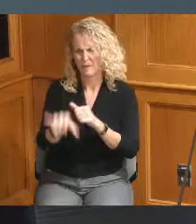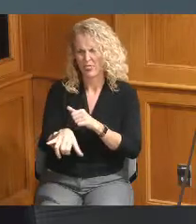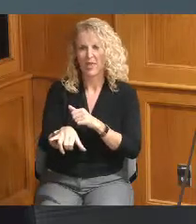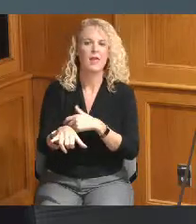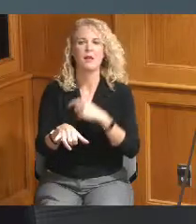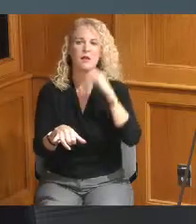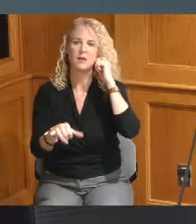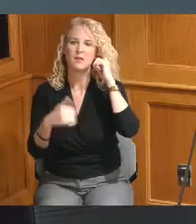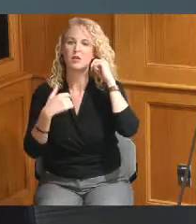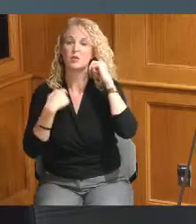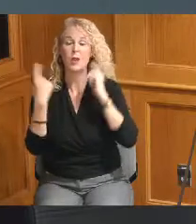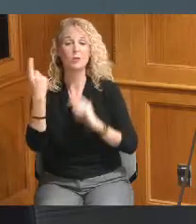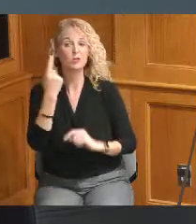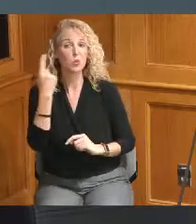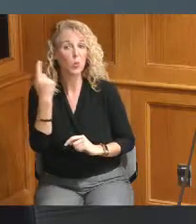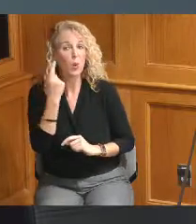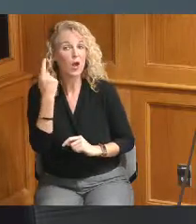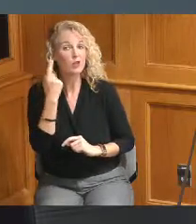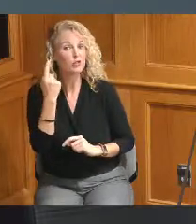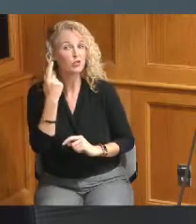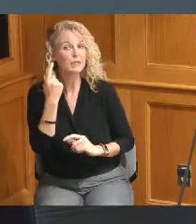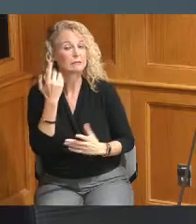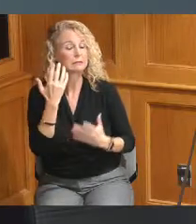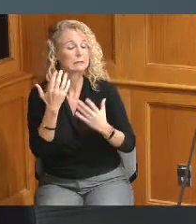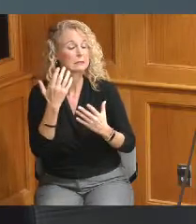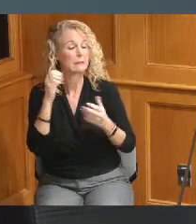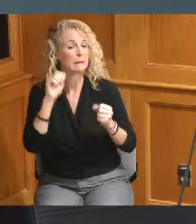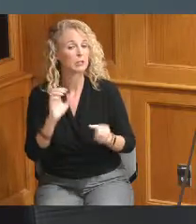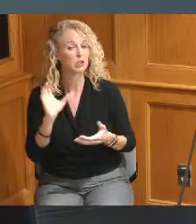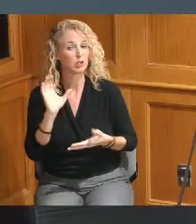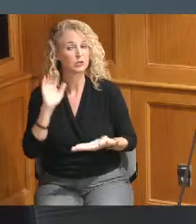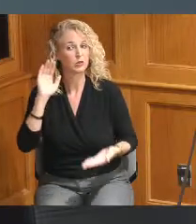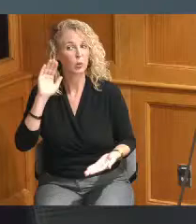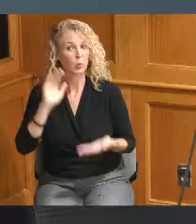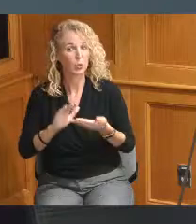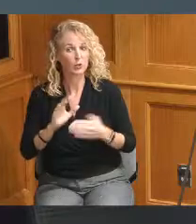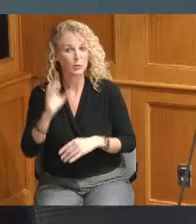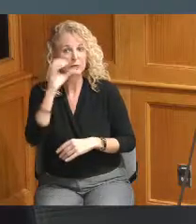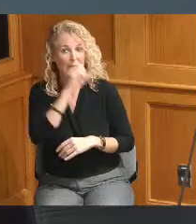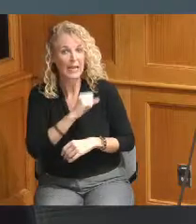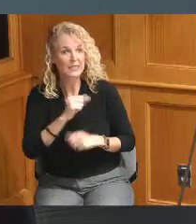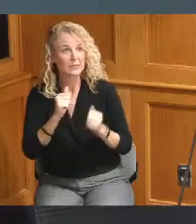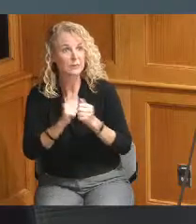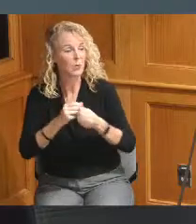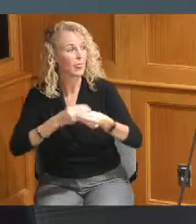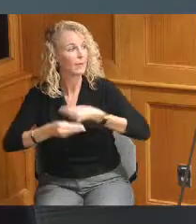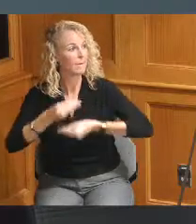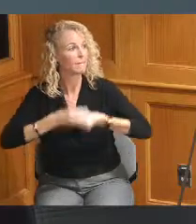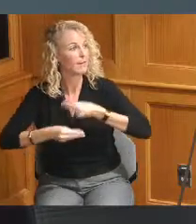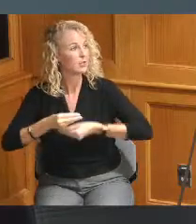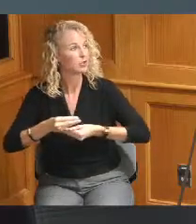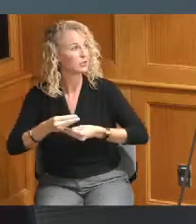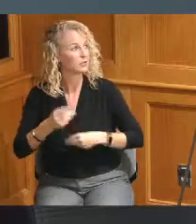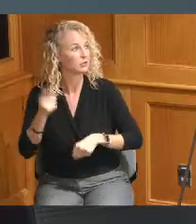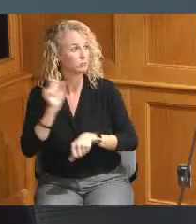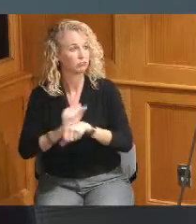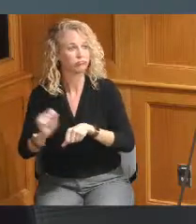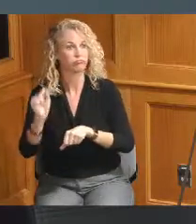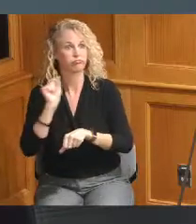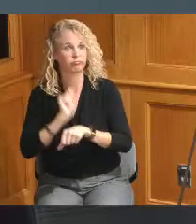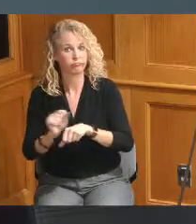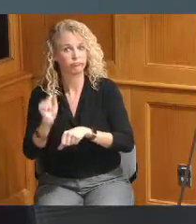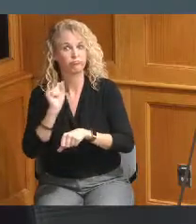was wondering, as far as the estimate, if we could reduce the estimate in your personnel budget. So you've been working for quite a